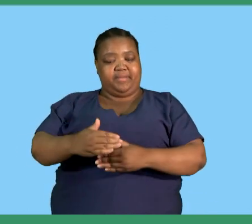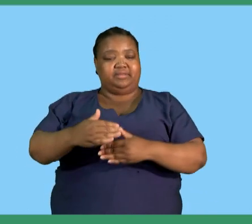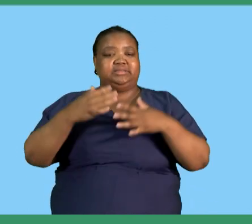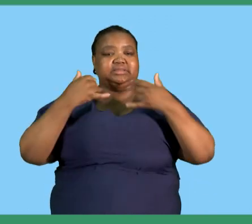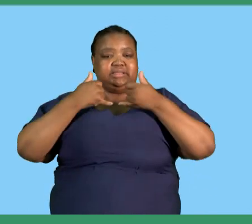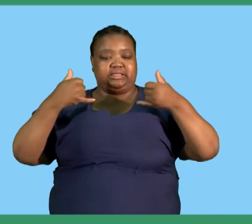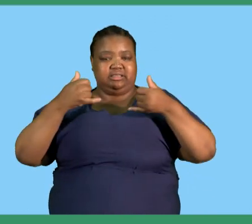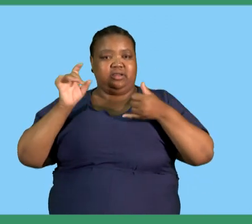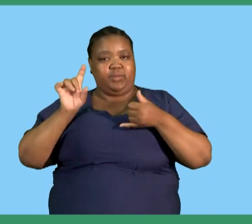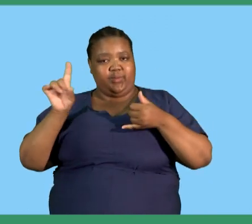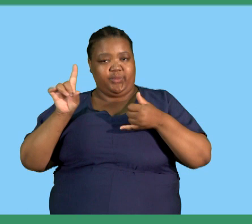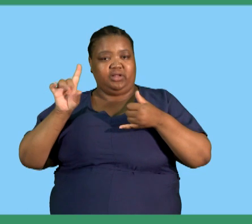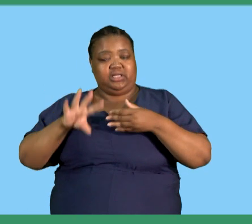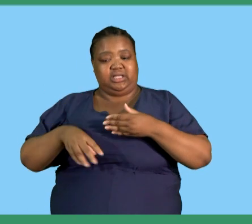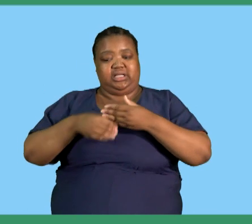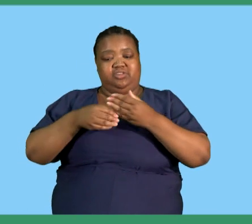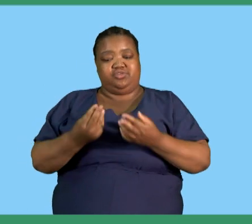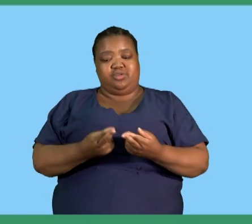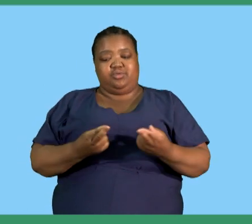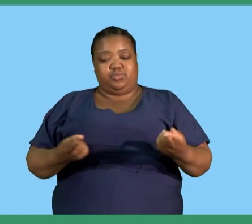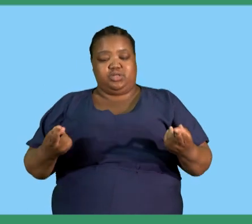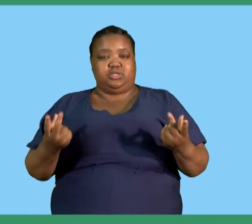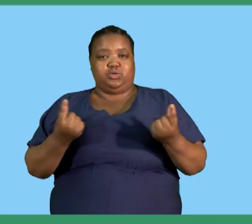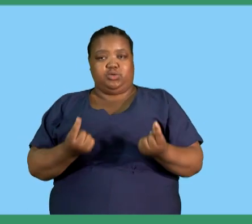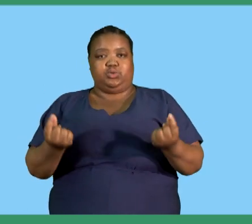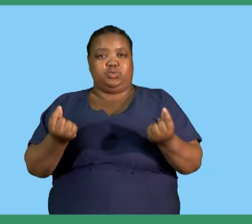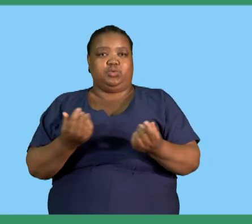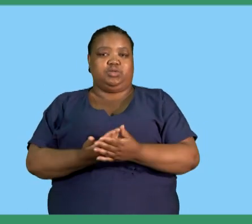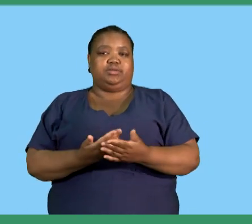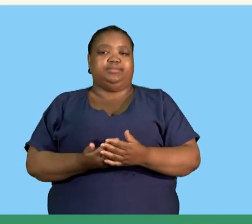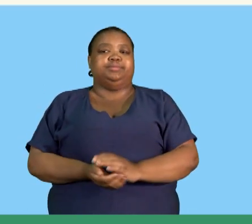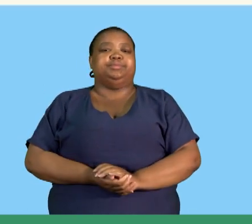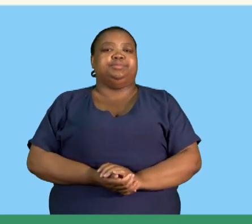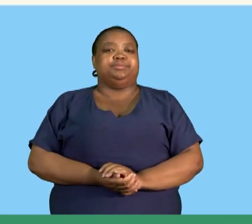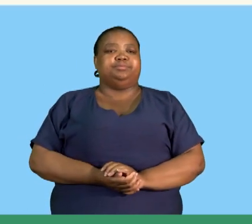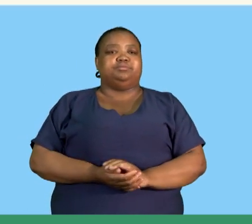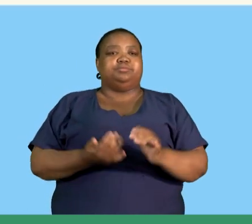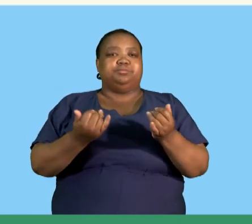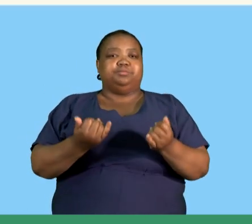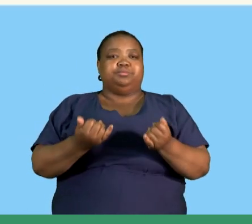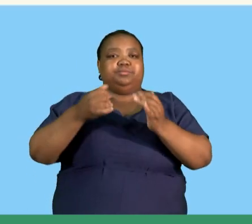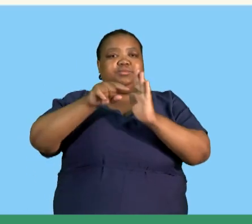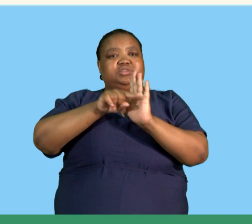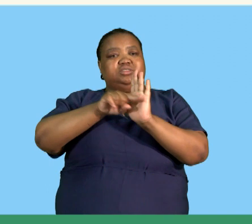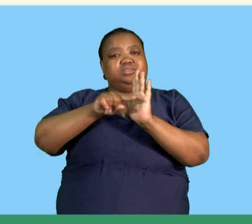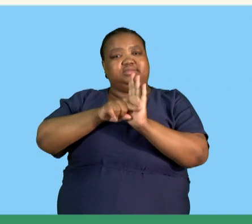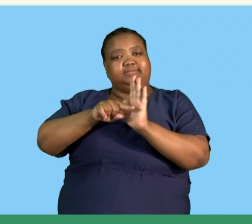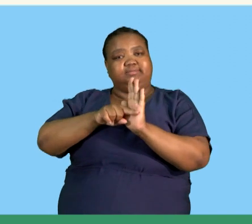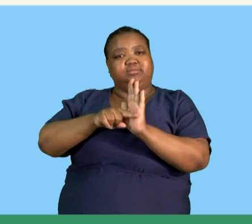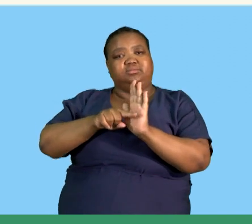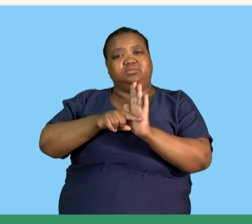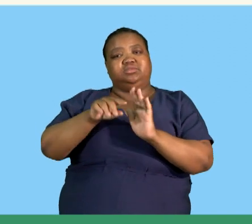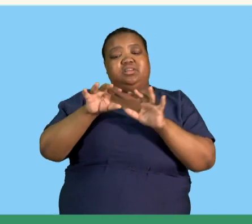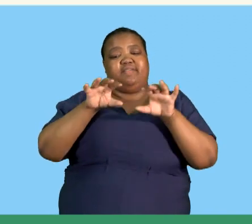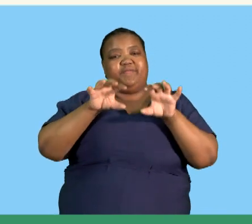the requirements for additional resources. And then we move on to the negatives